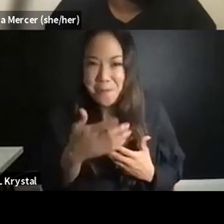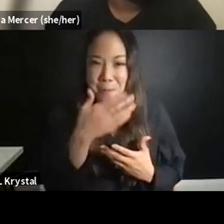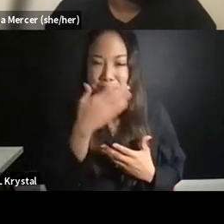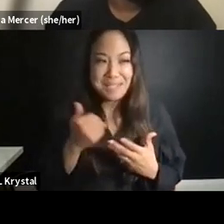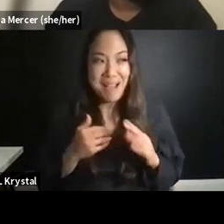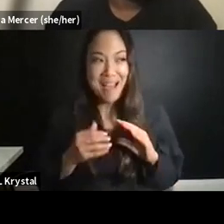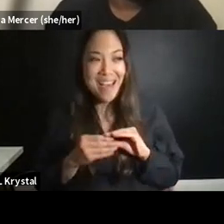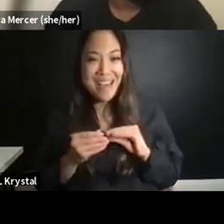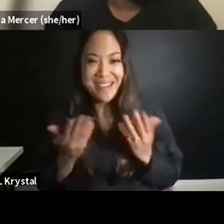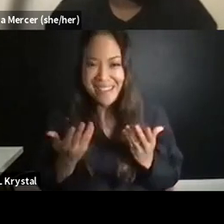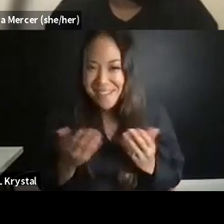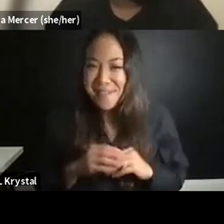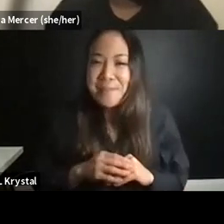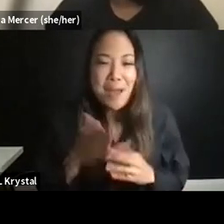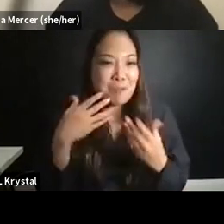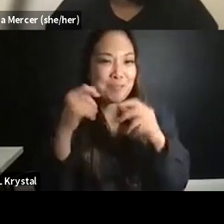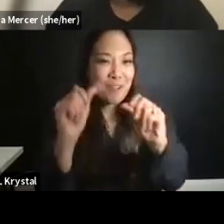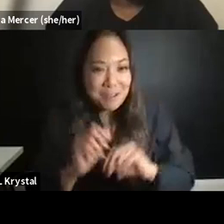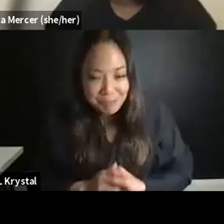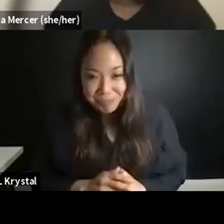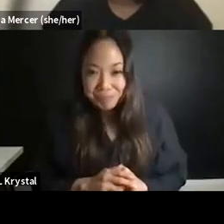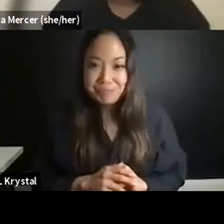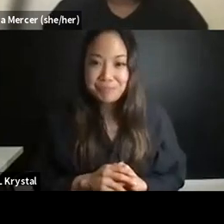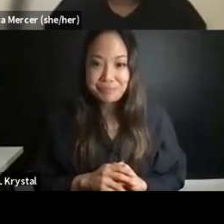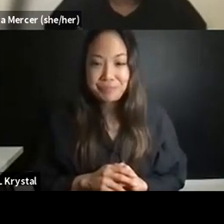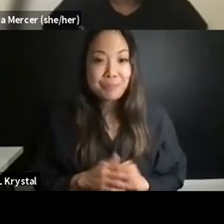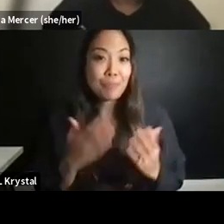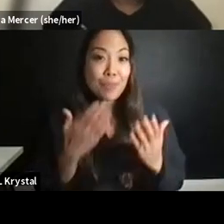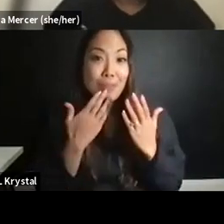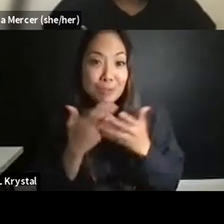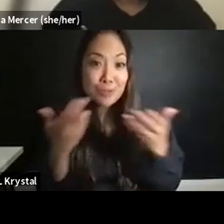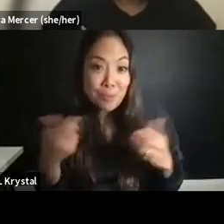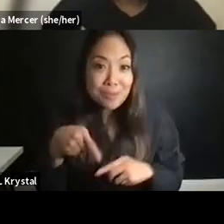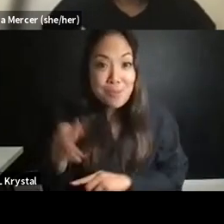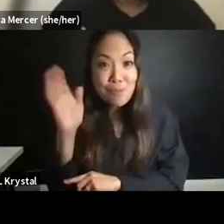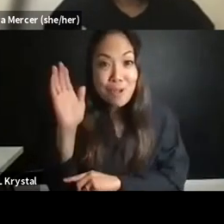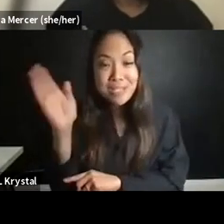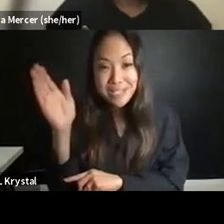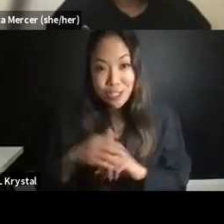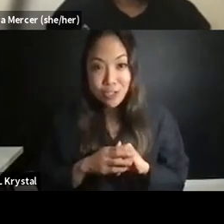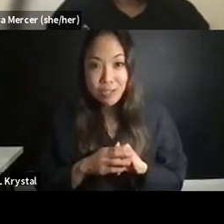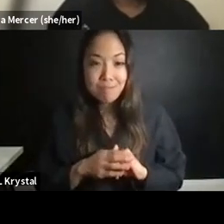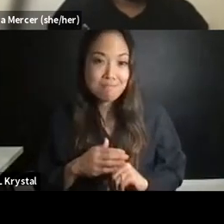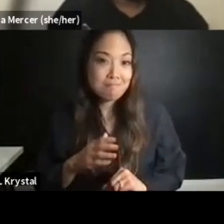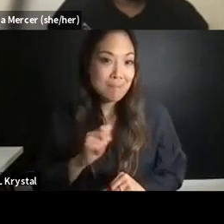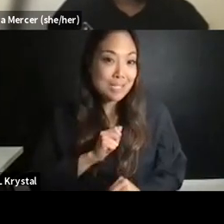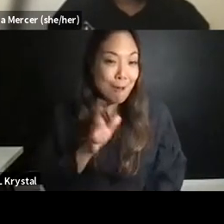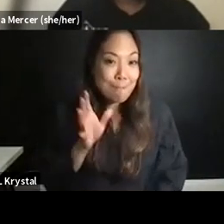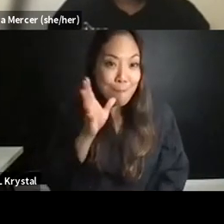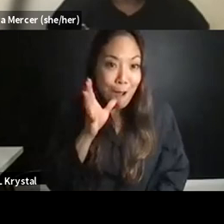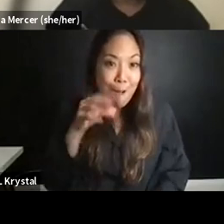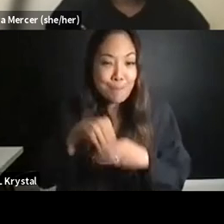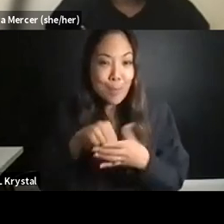but i will give it a shot um so thank you very much for the presentation as a parent in the system i really do